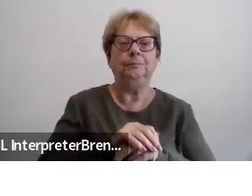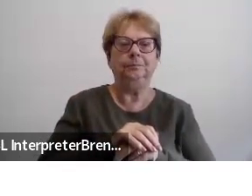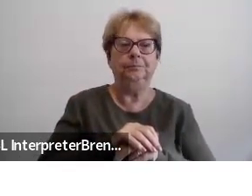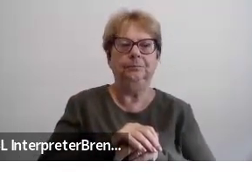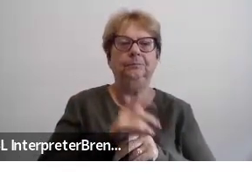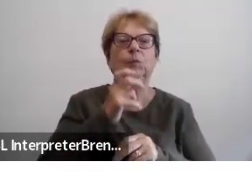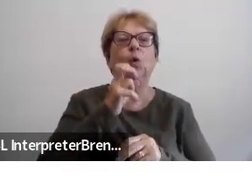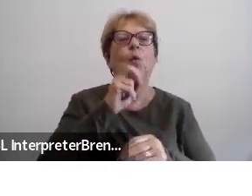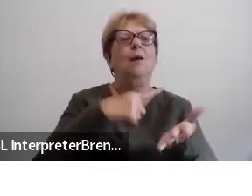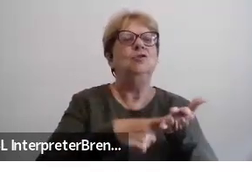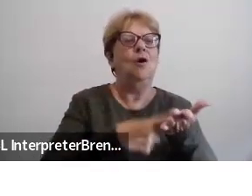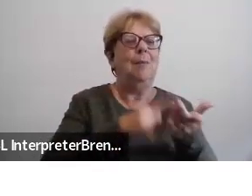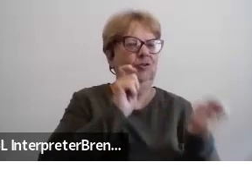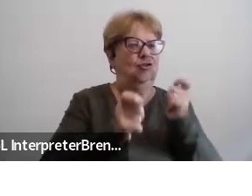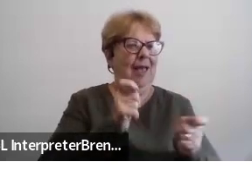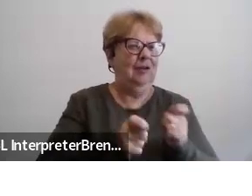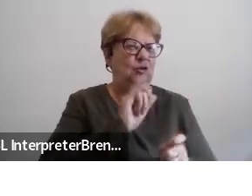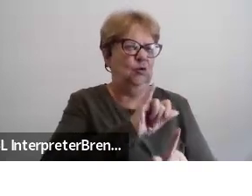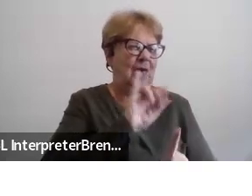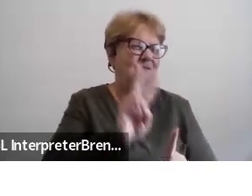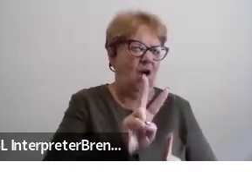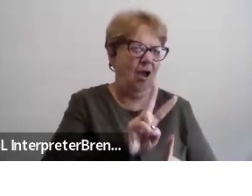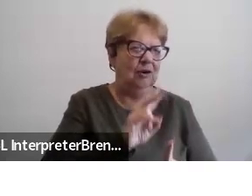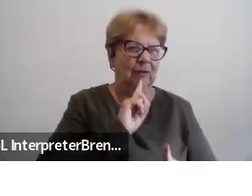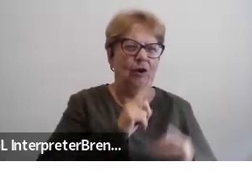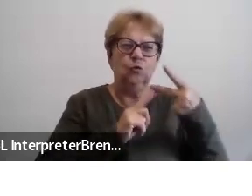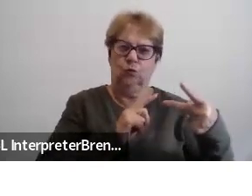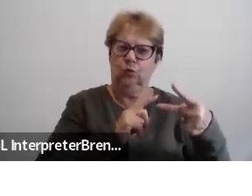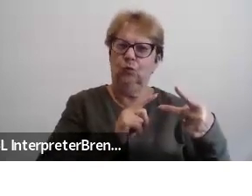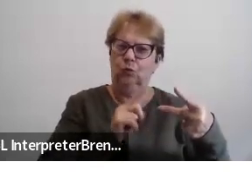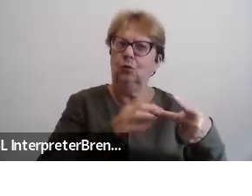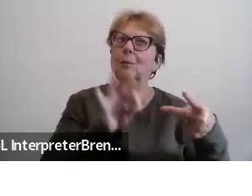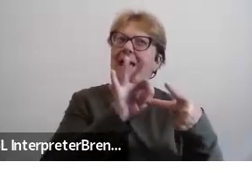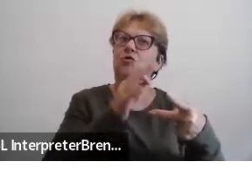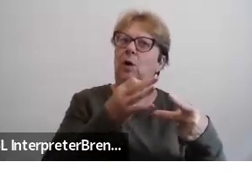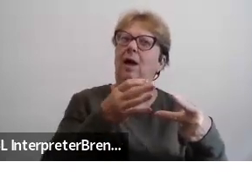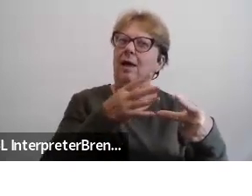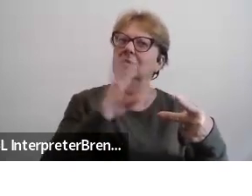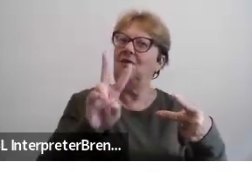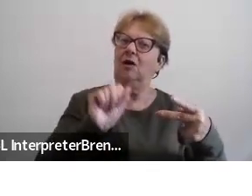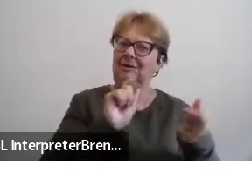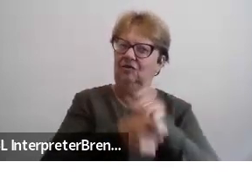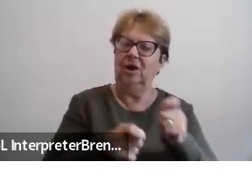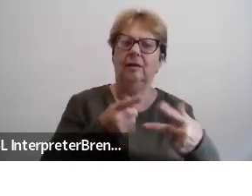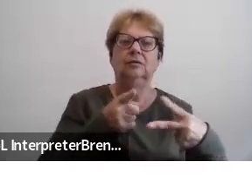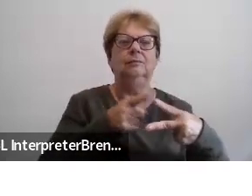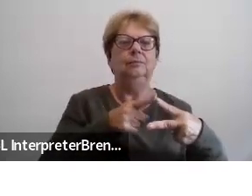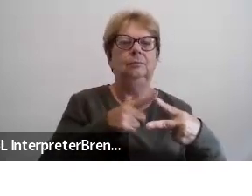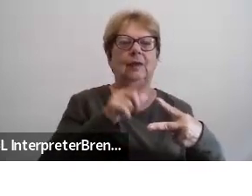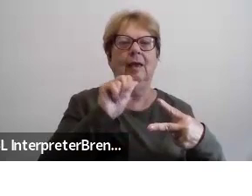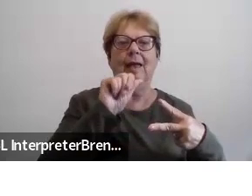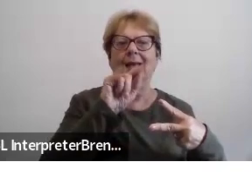When we talk about changes to the virus, there's 2 major ways the virus can change. One is called